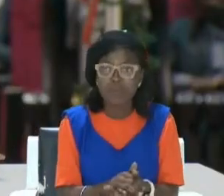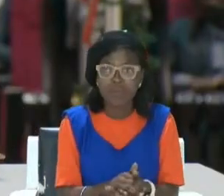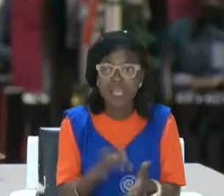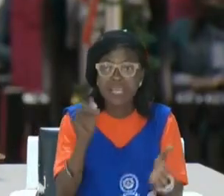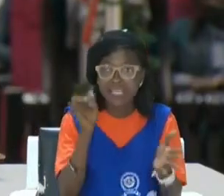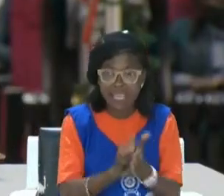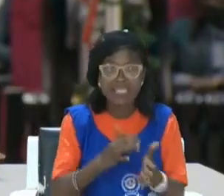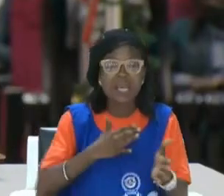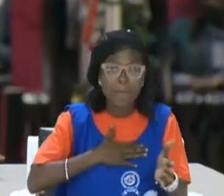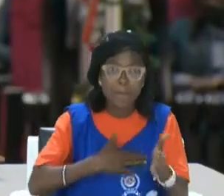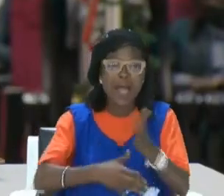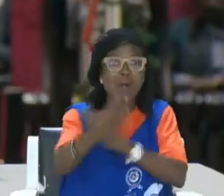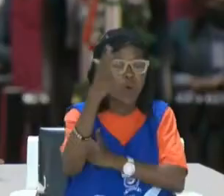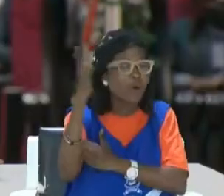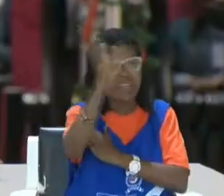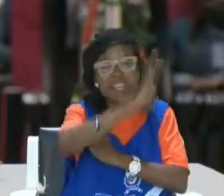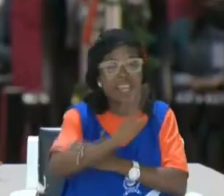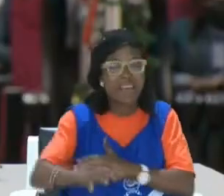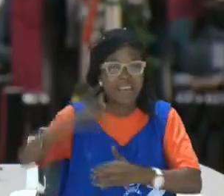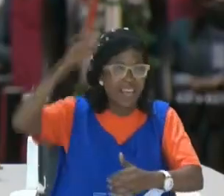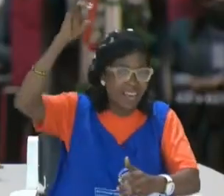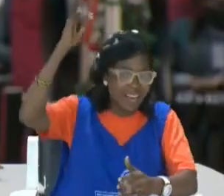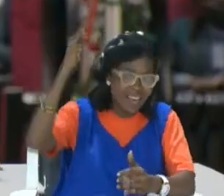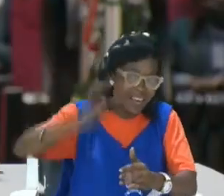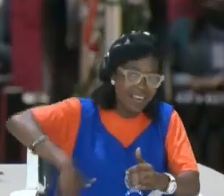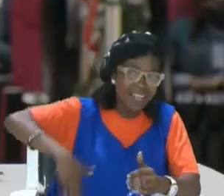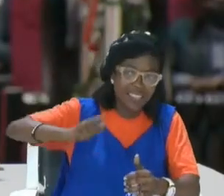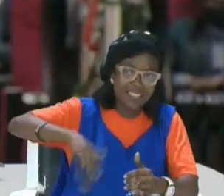that my God is never late.